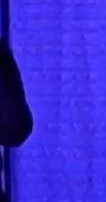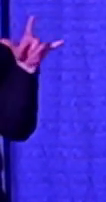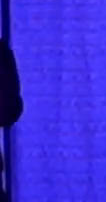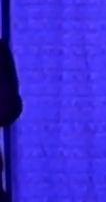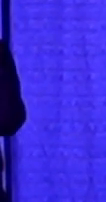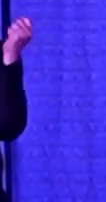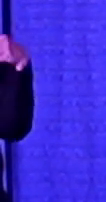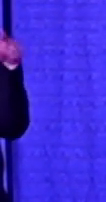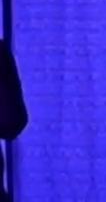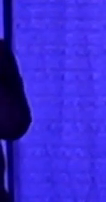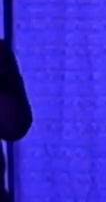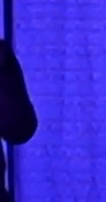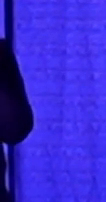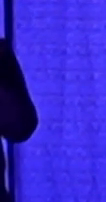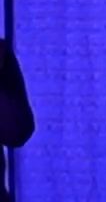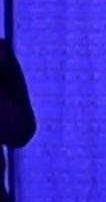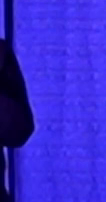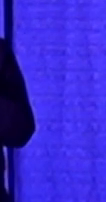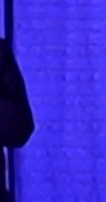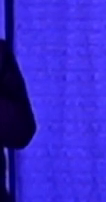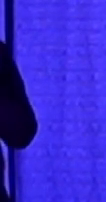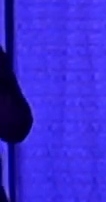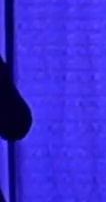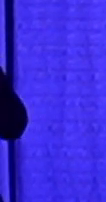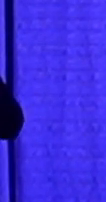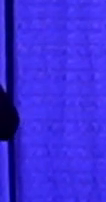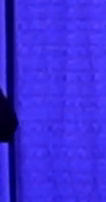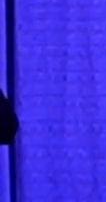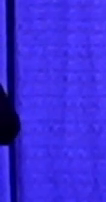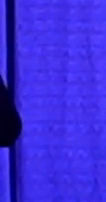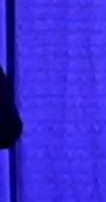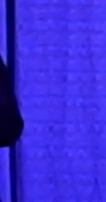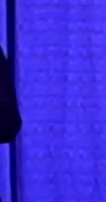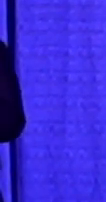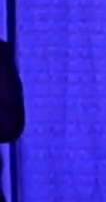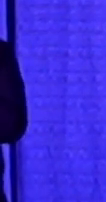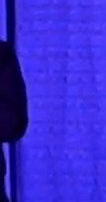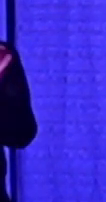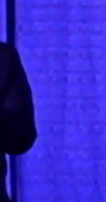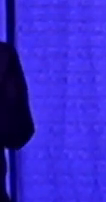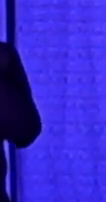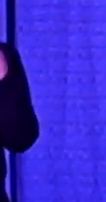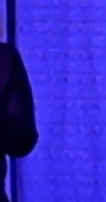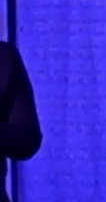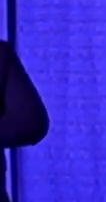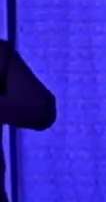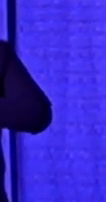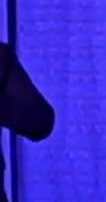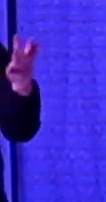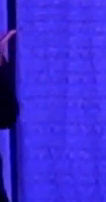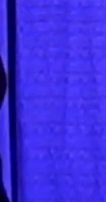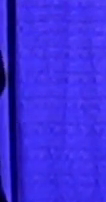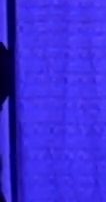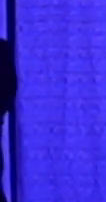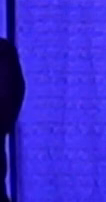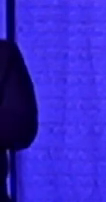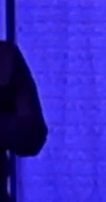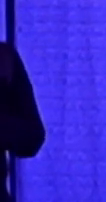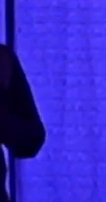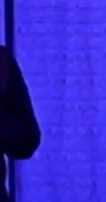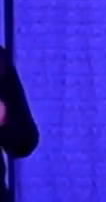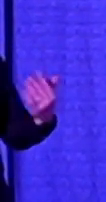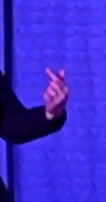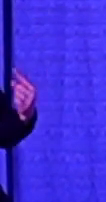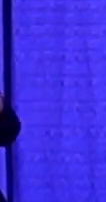will not let you down, because you've never let me down. The work that you've been doing, the tireless work, the reaching everybody, pulling them out, saying